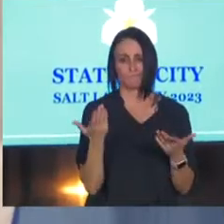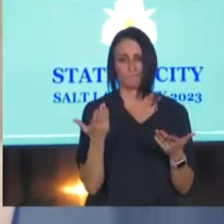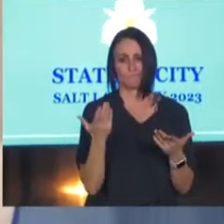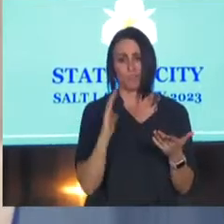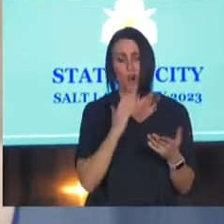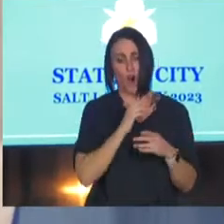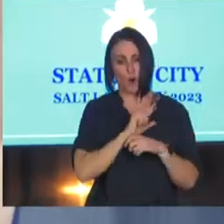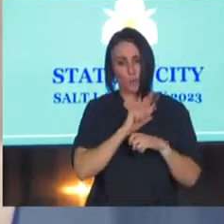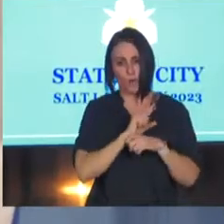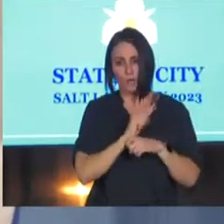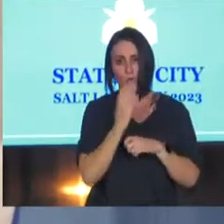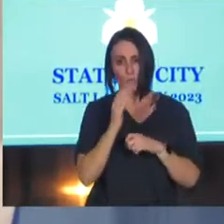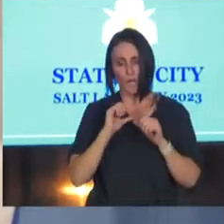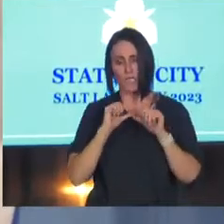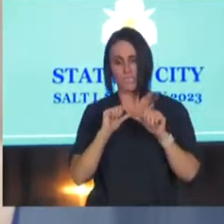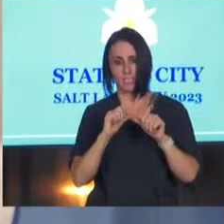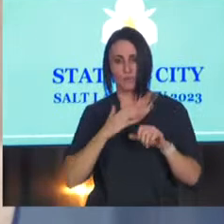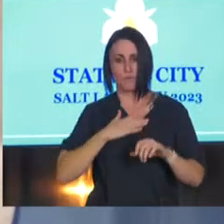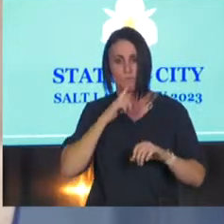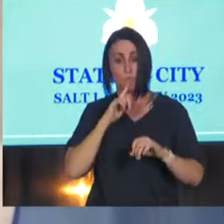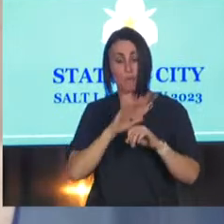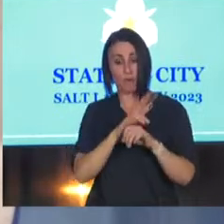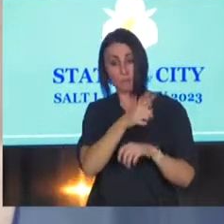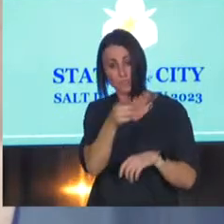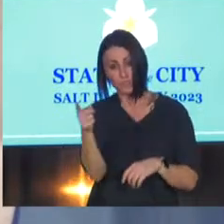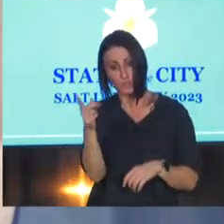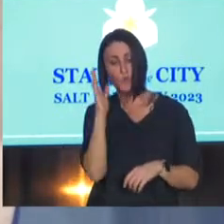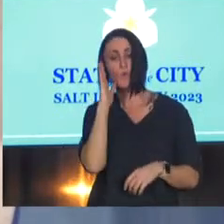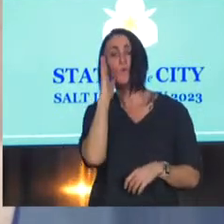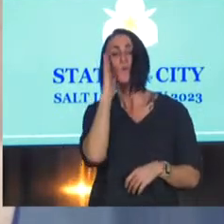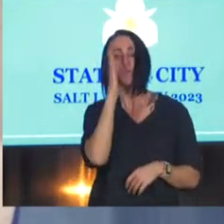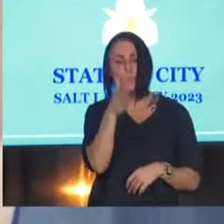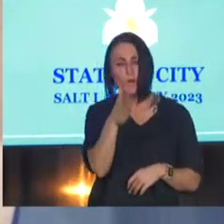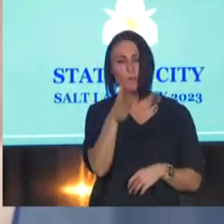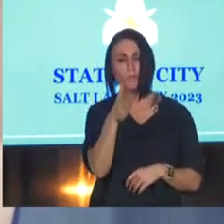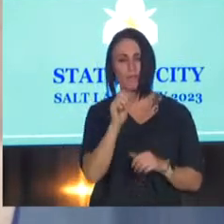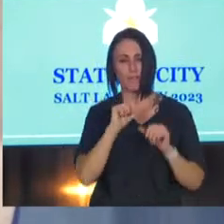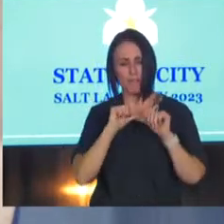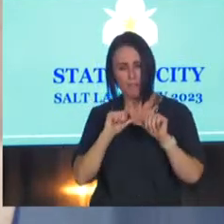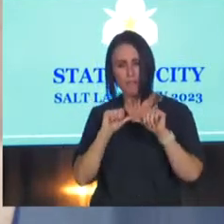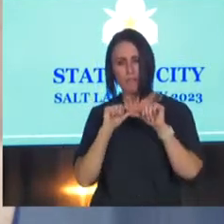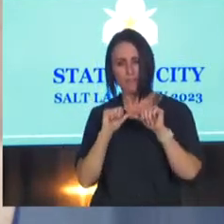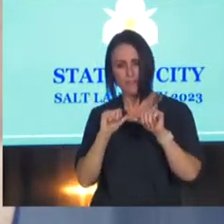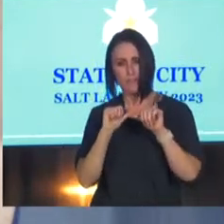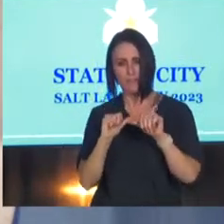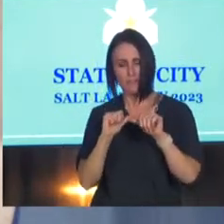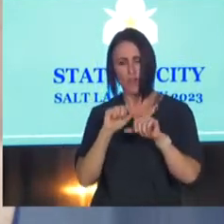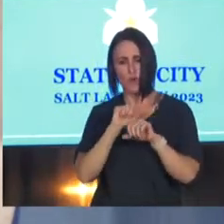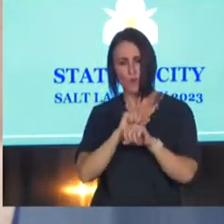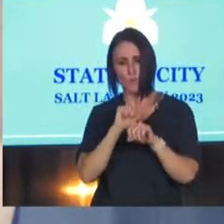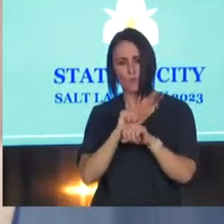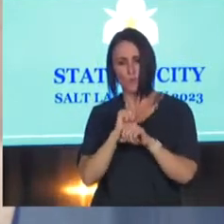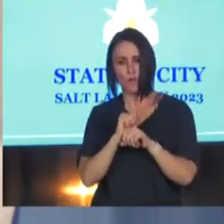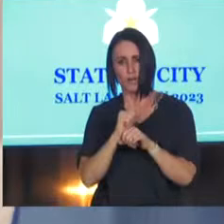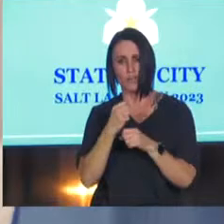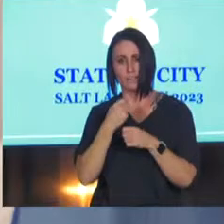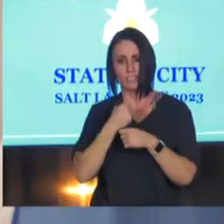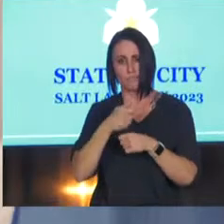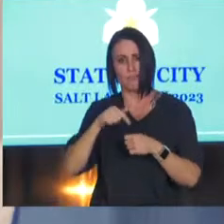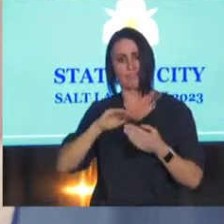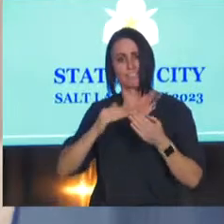done. And my promise is to you that we will be unrelenting as we continue to work to make our